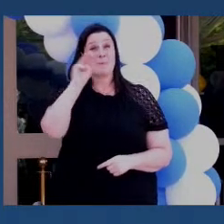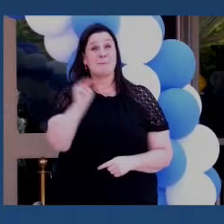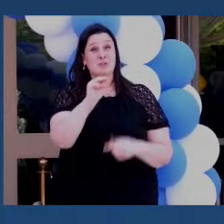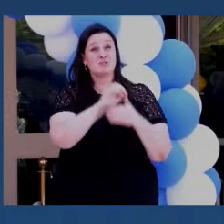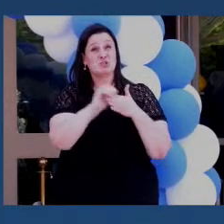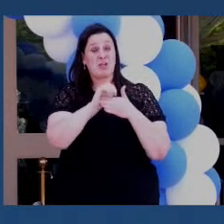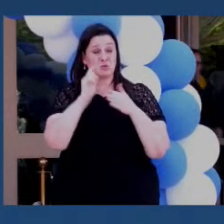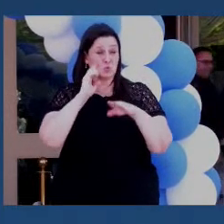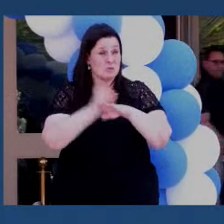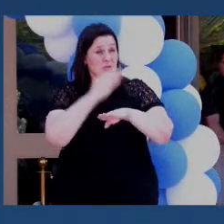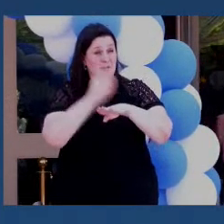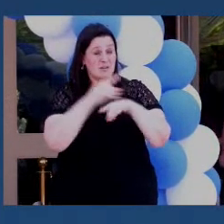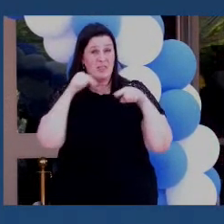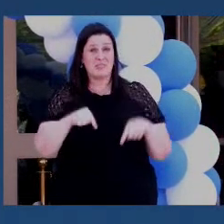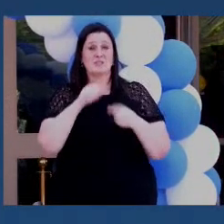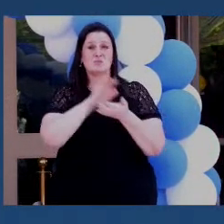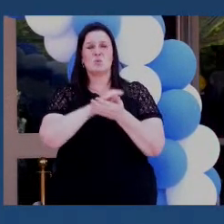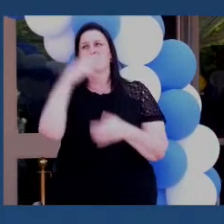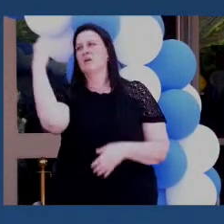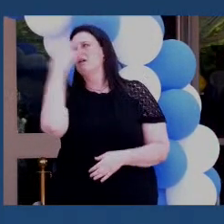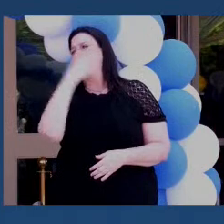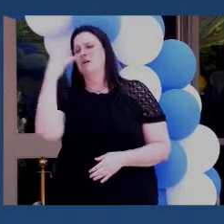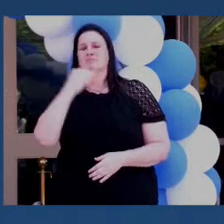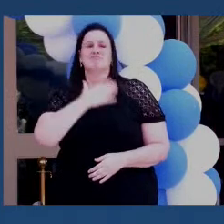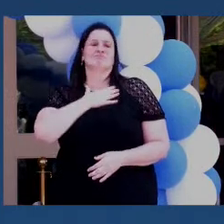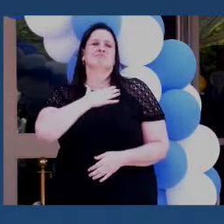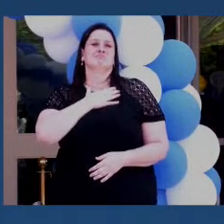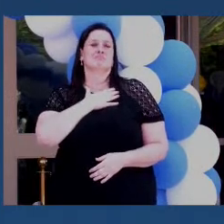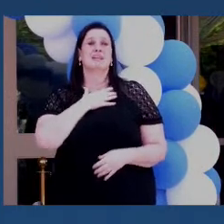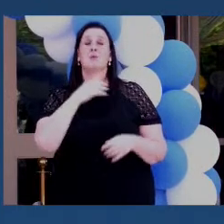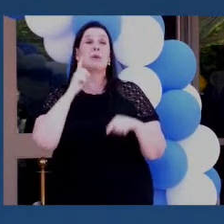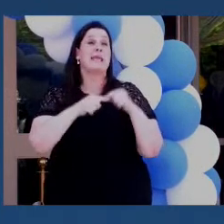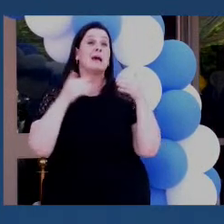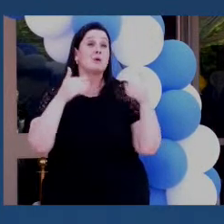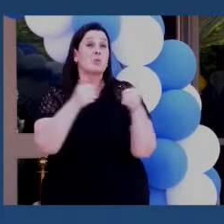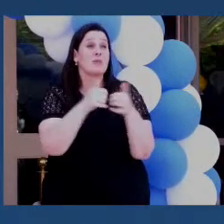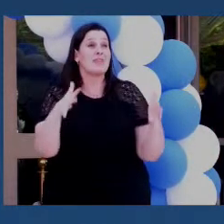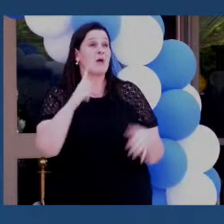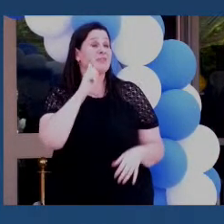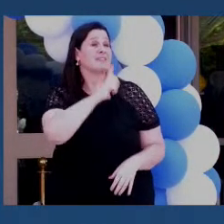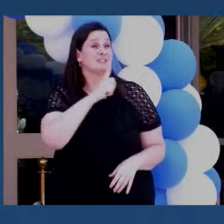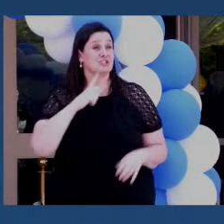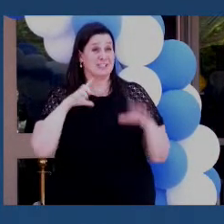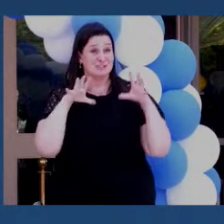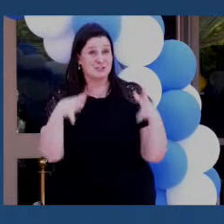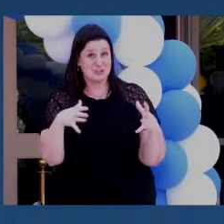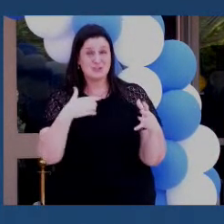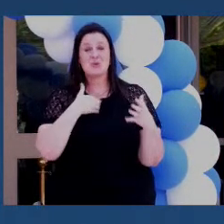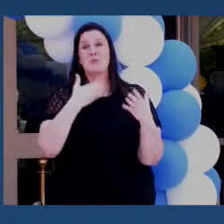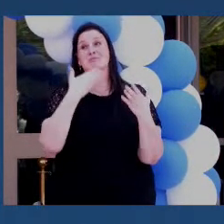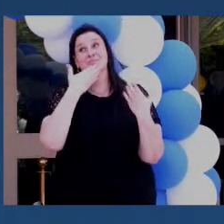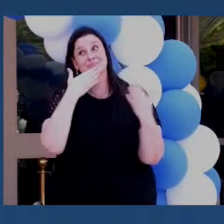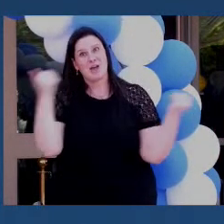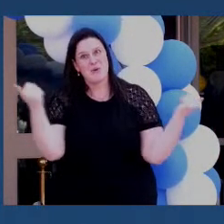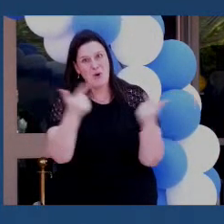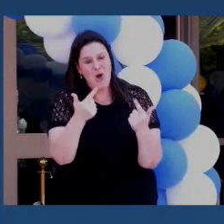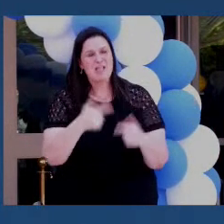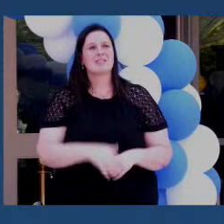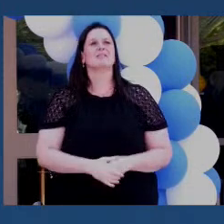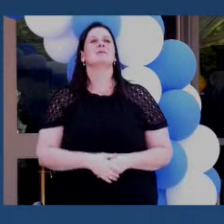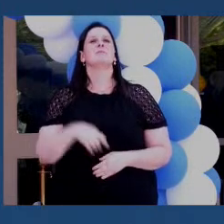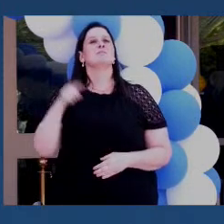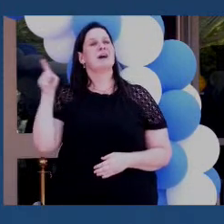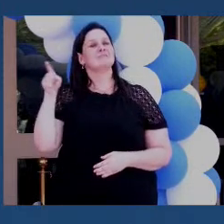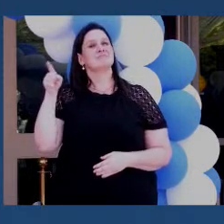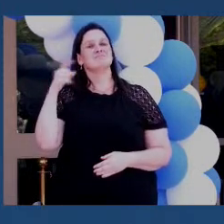redo this school. Now, can't do it without the legislature, so God bless all you guys and thank you very much. But this guy drove this project in my